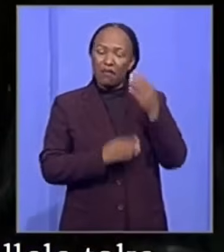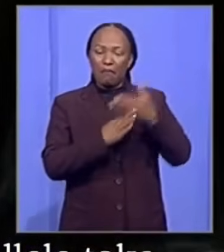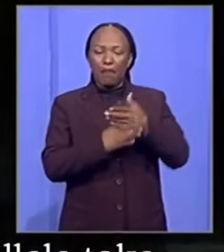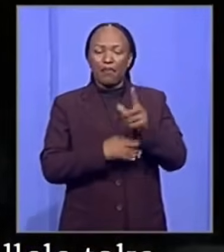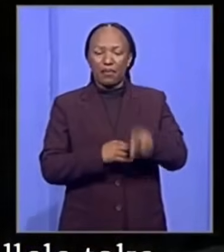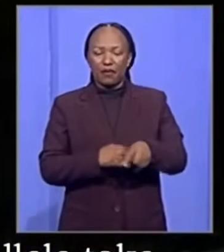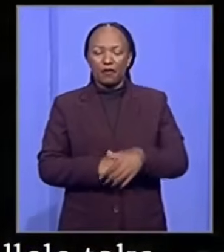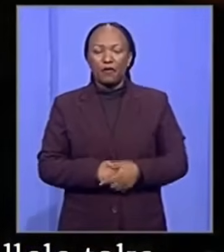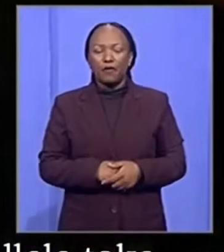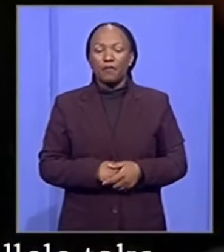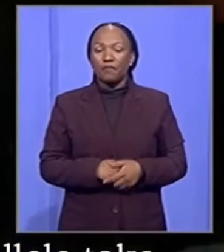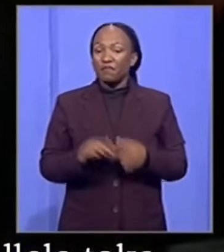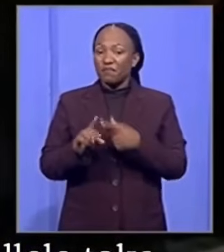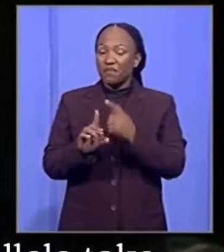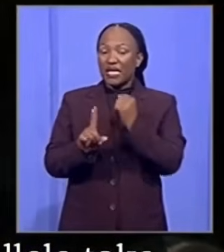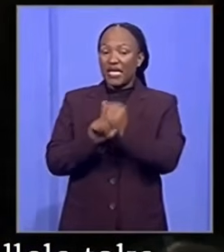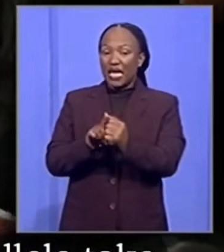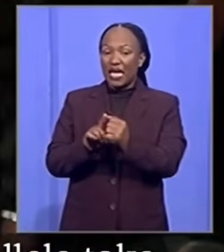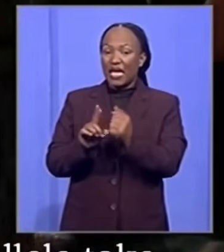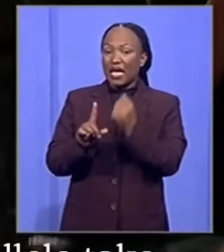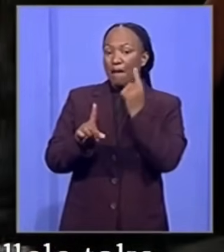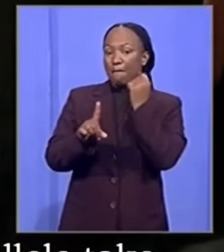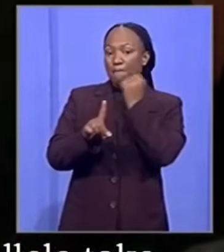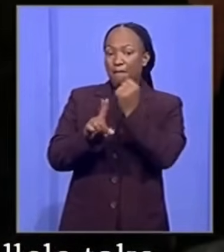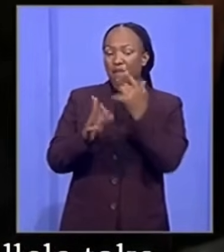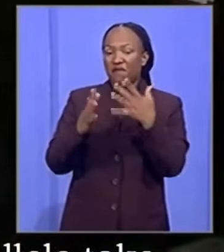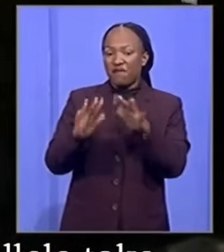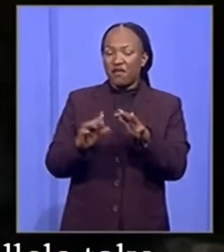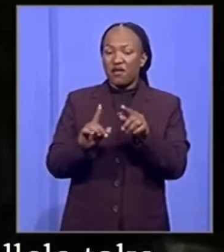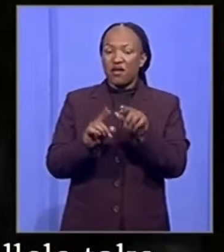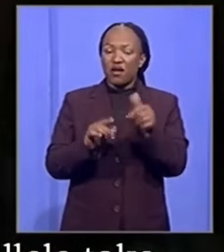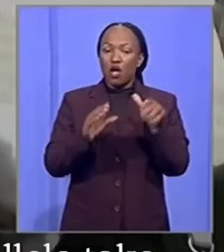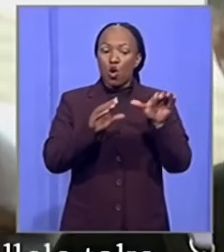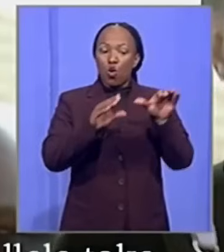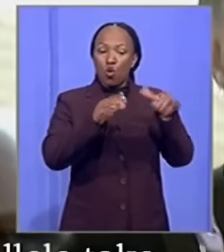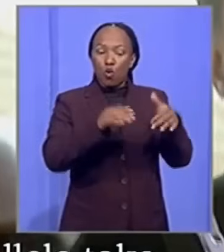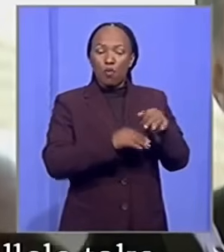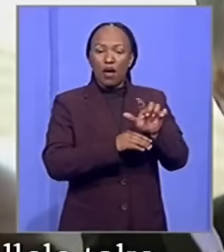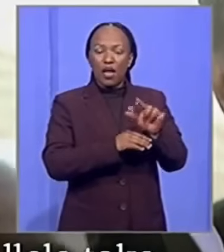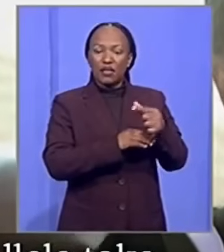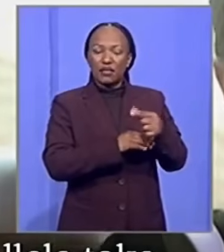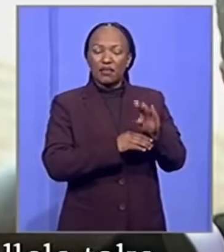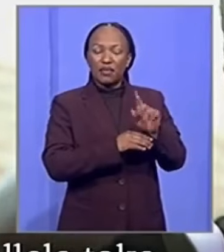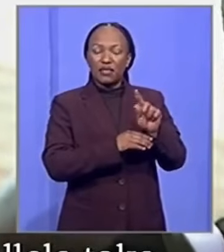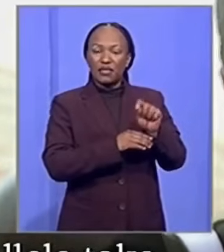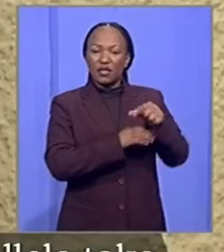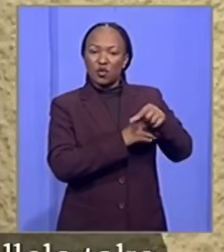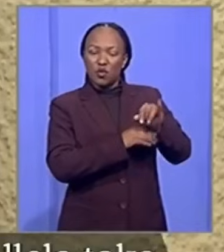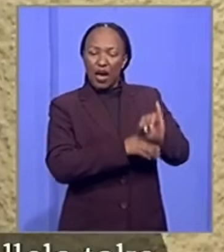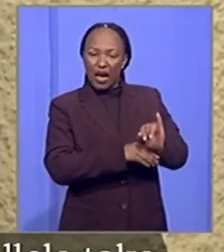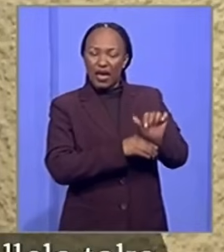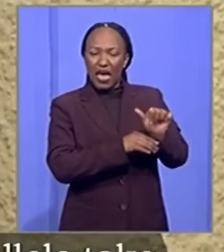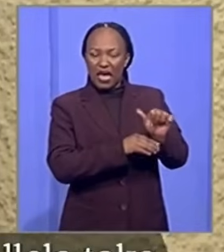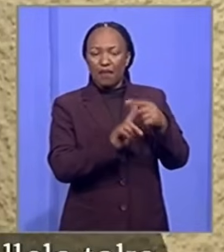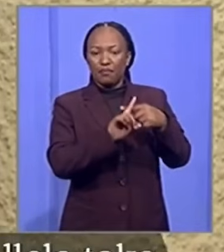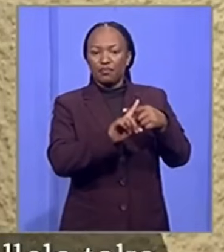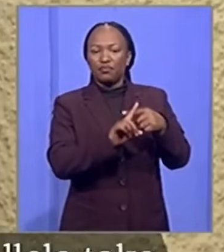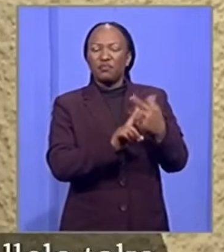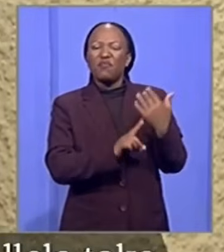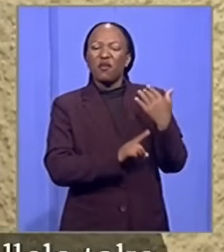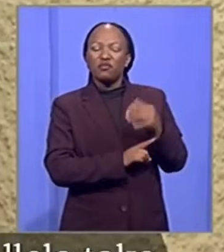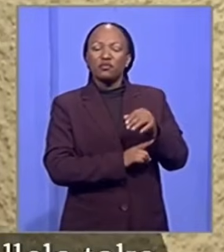Karabelo e latela polao ya setho se seng sa LGBTQIA+ Khaleshiwe ka Mmesa. Ka